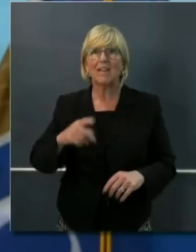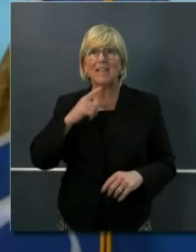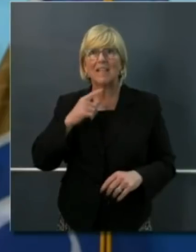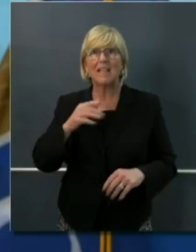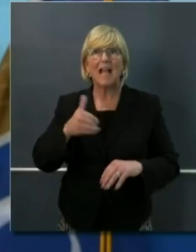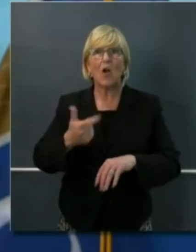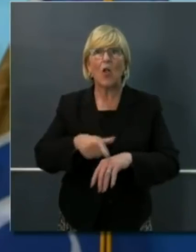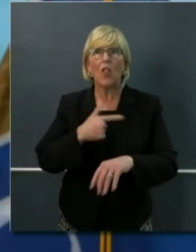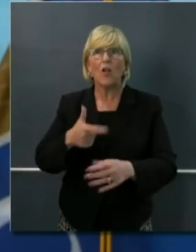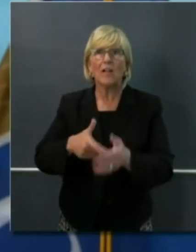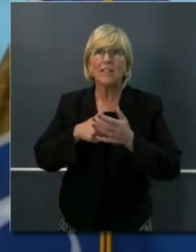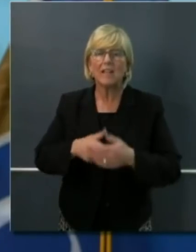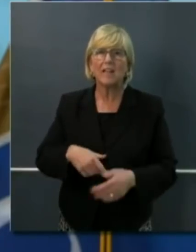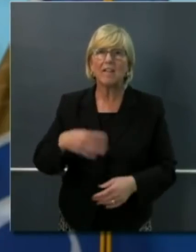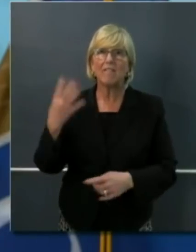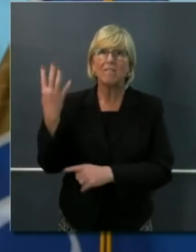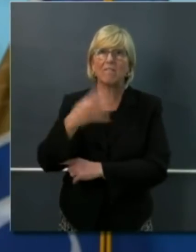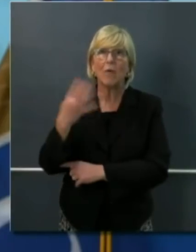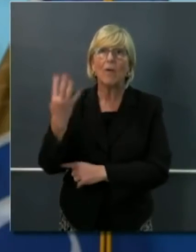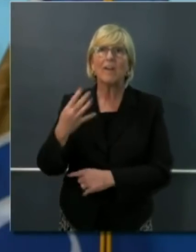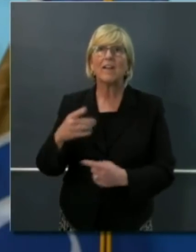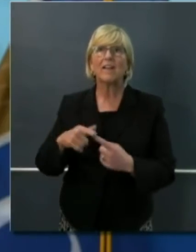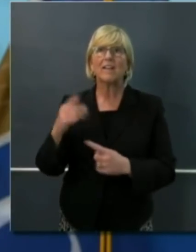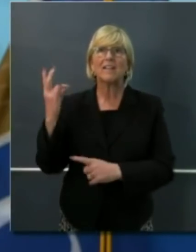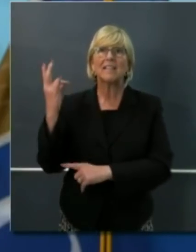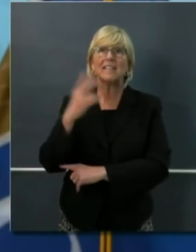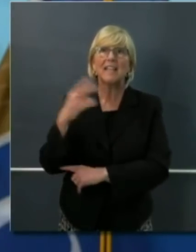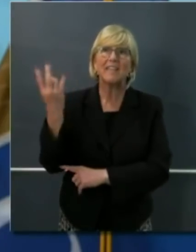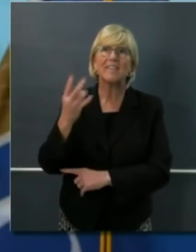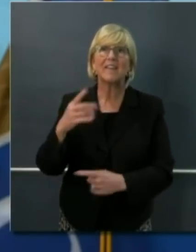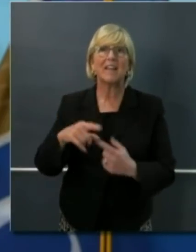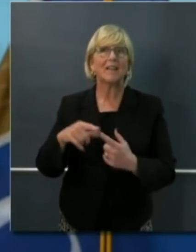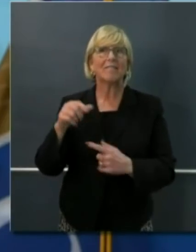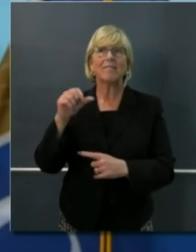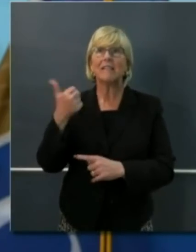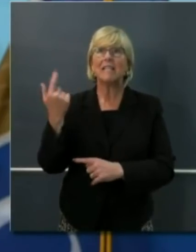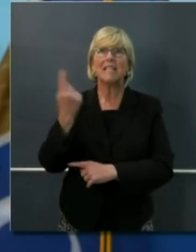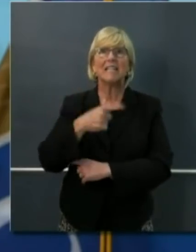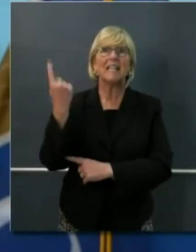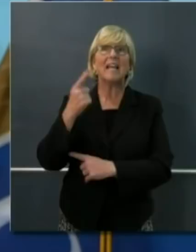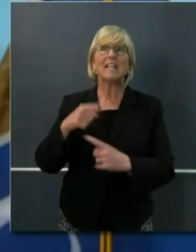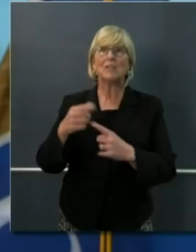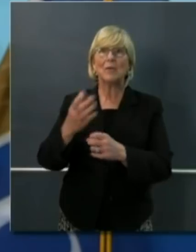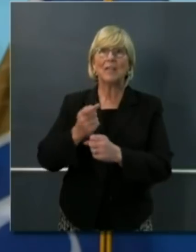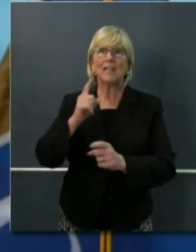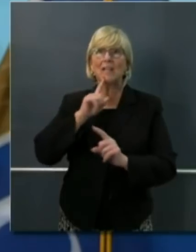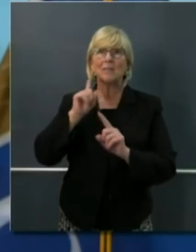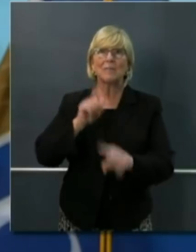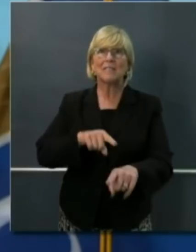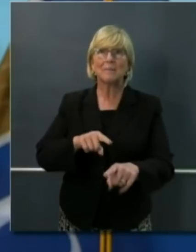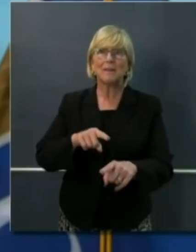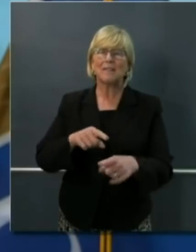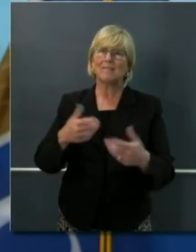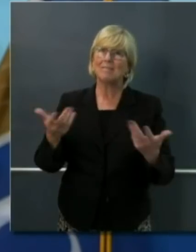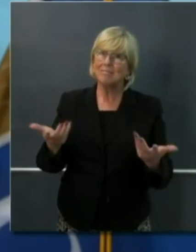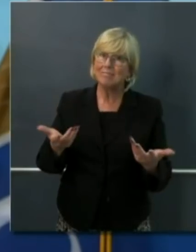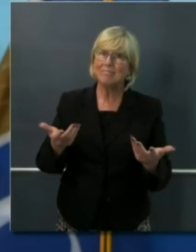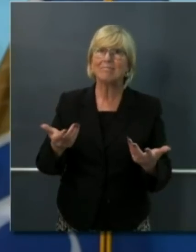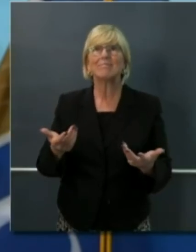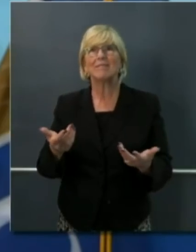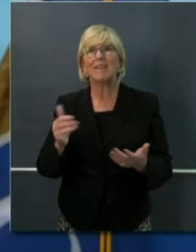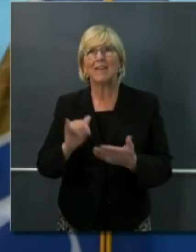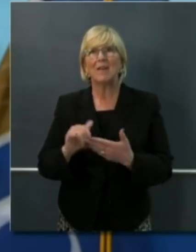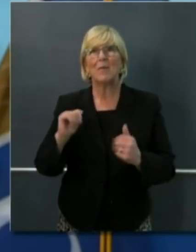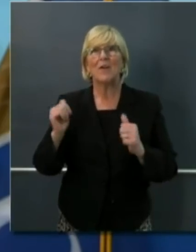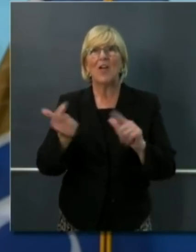7 days, 10 days, and backlogs? All of these issues remain dynamic. And that's why, I think